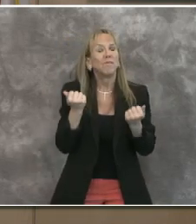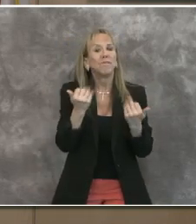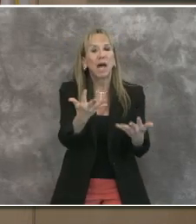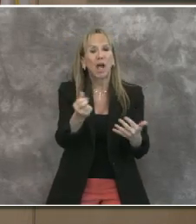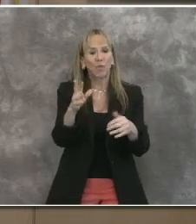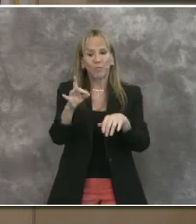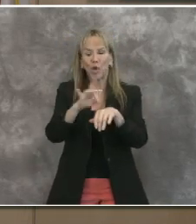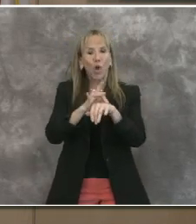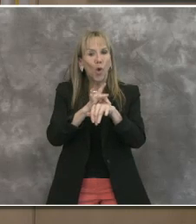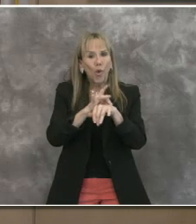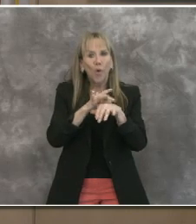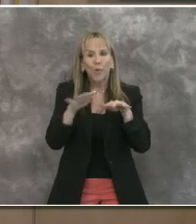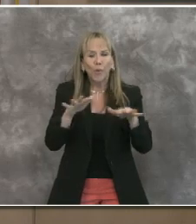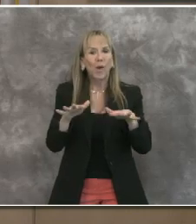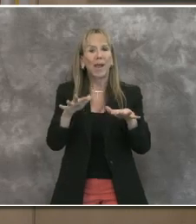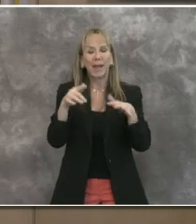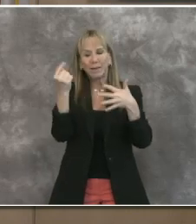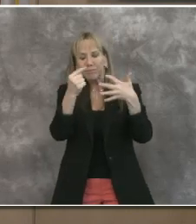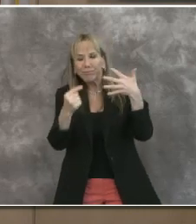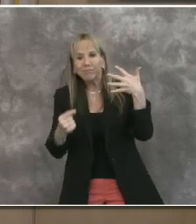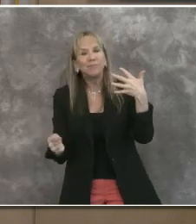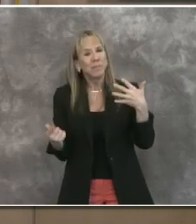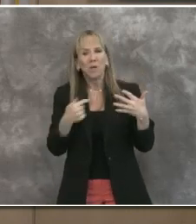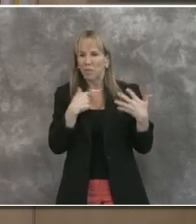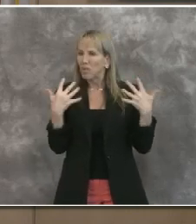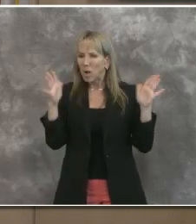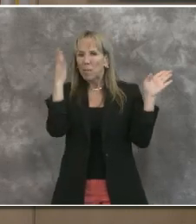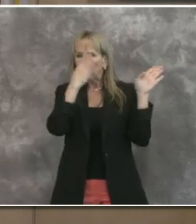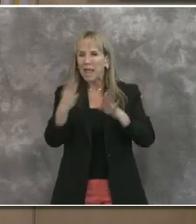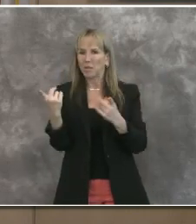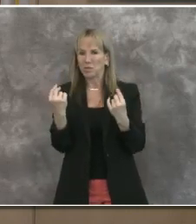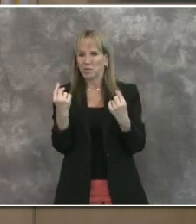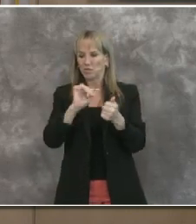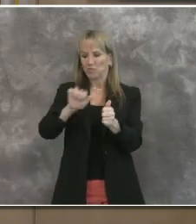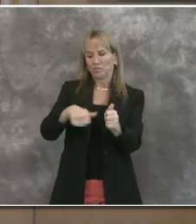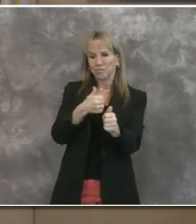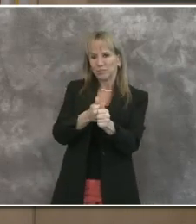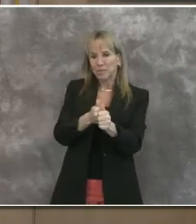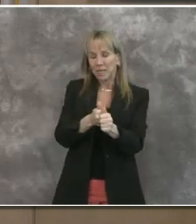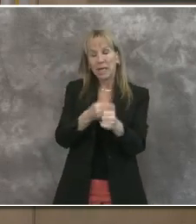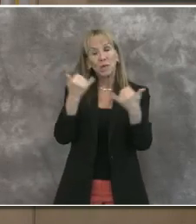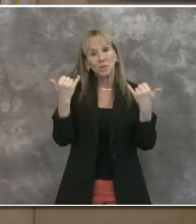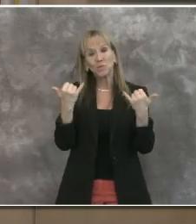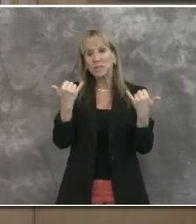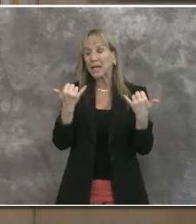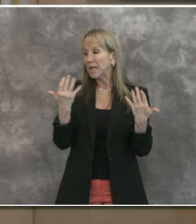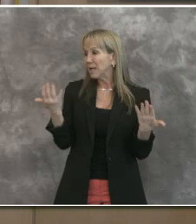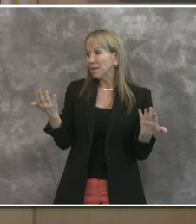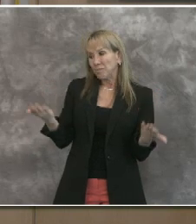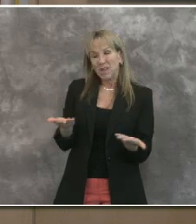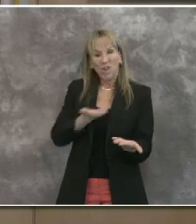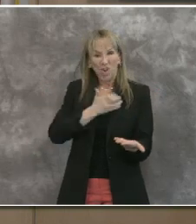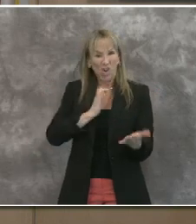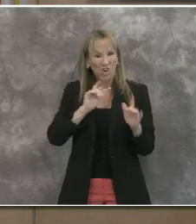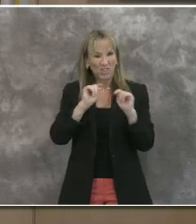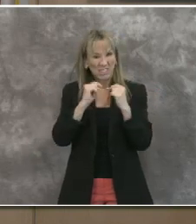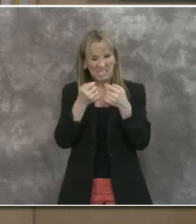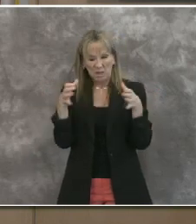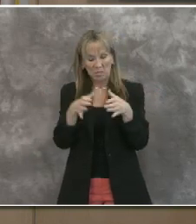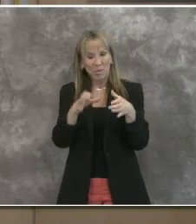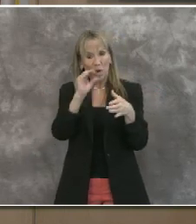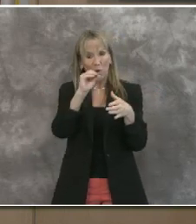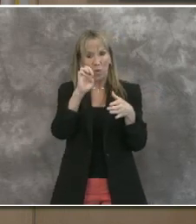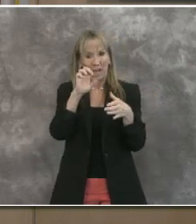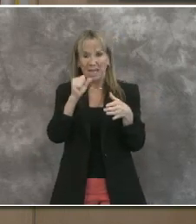they do plan for that. The things the governor mentioned today in his press conference are things that our team here at OES has been taking into account and